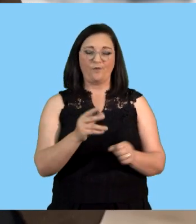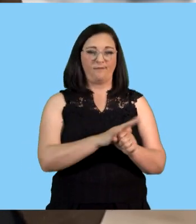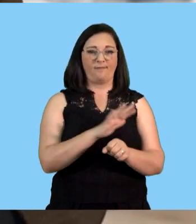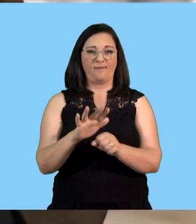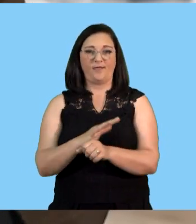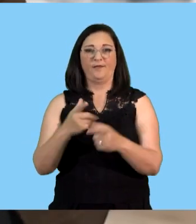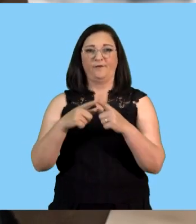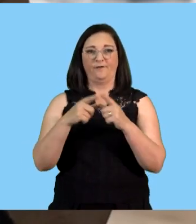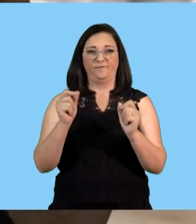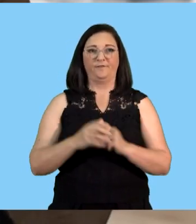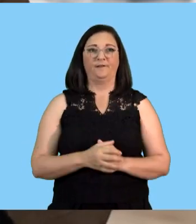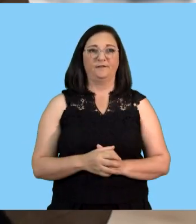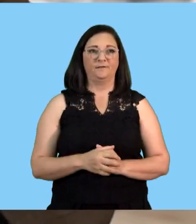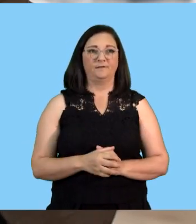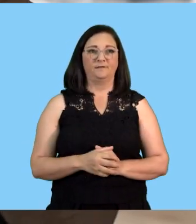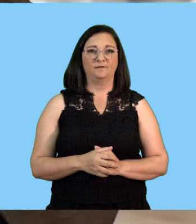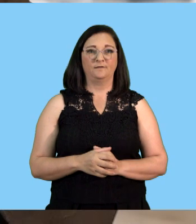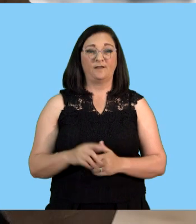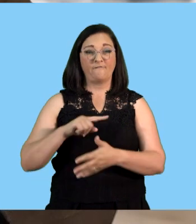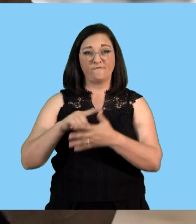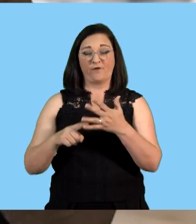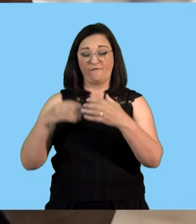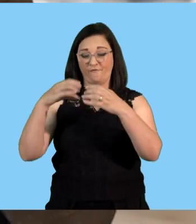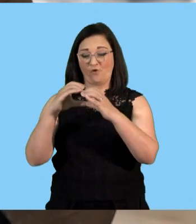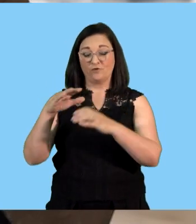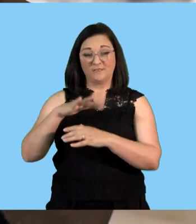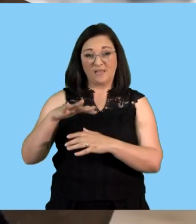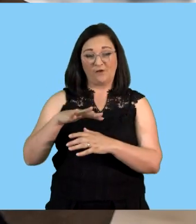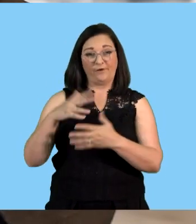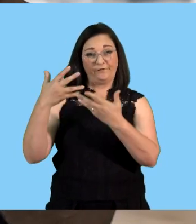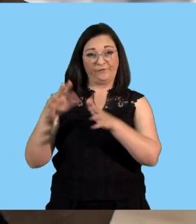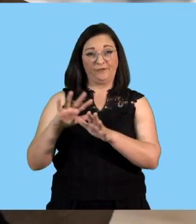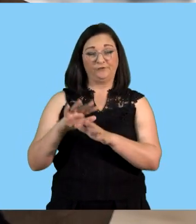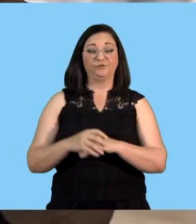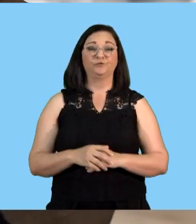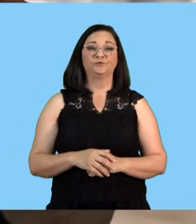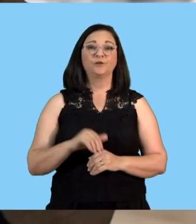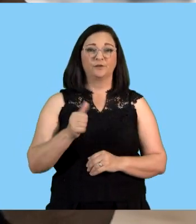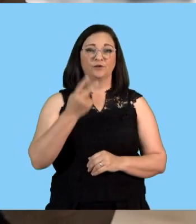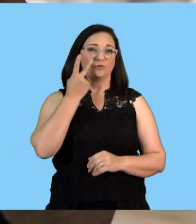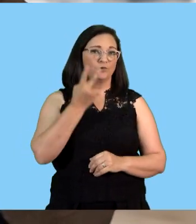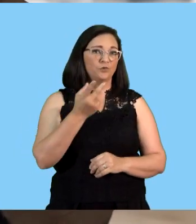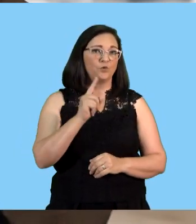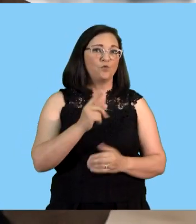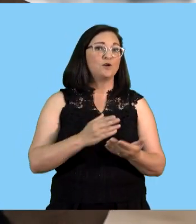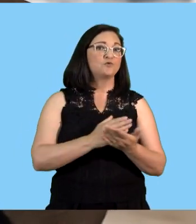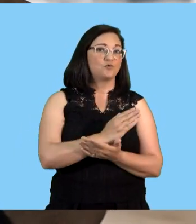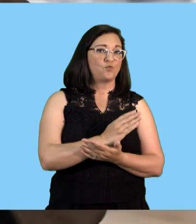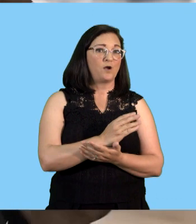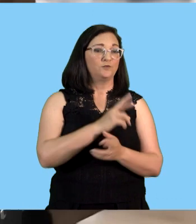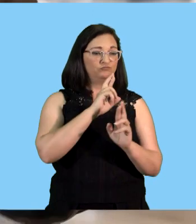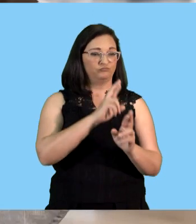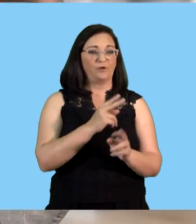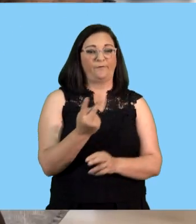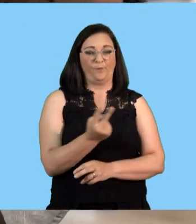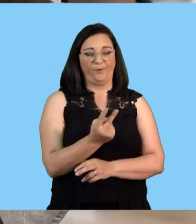Protection Act. We looked at the 5 focus areas, and over and above the 5 focus areas, we also looked at the rights respectively. We looked